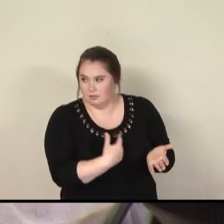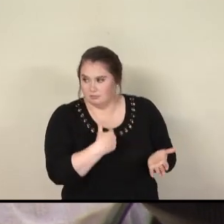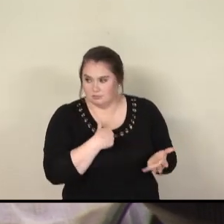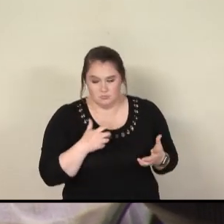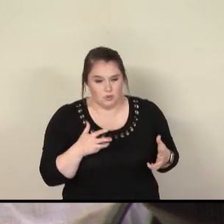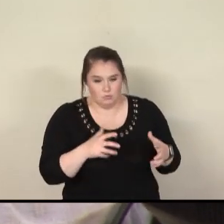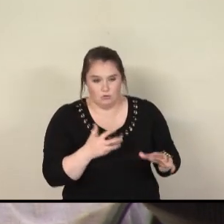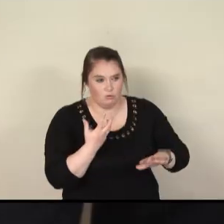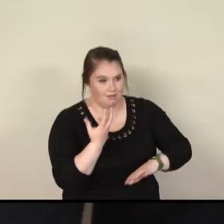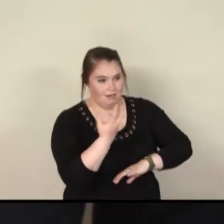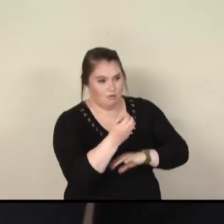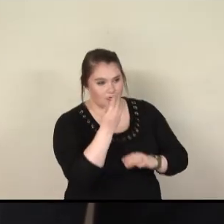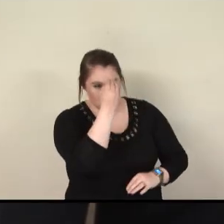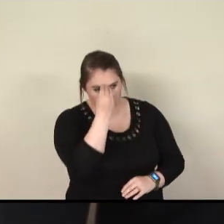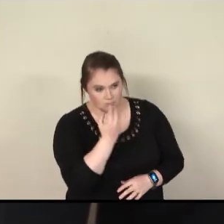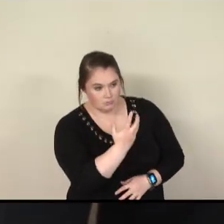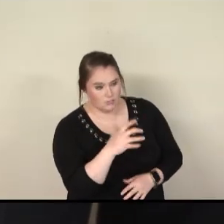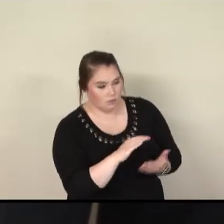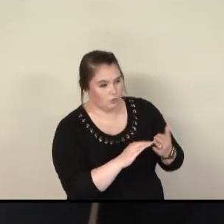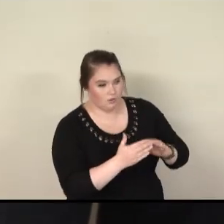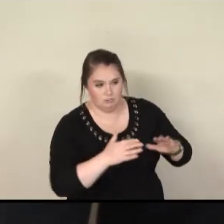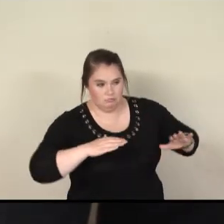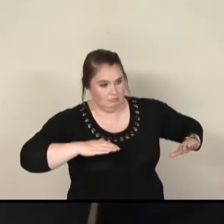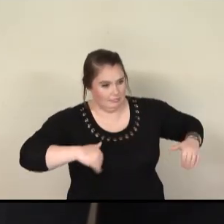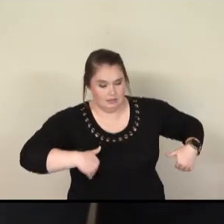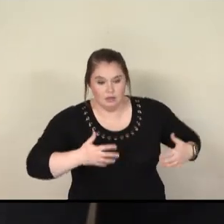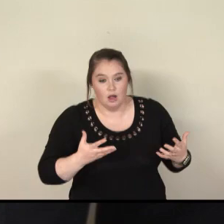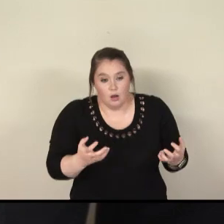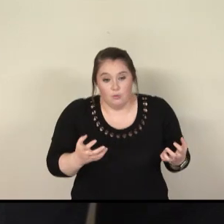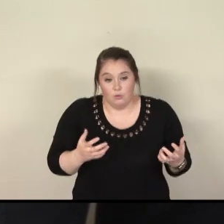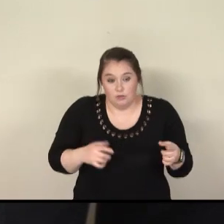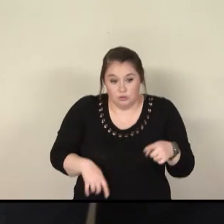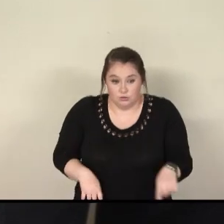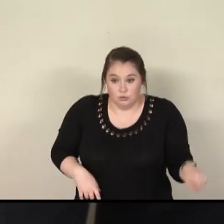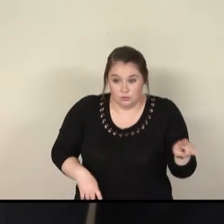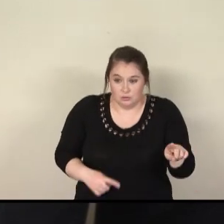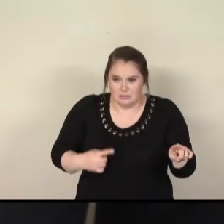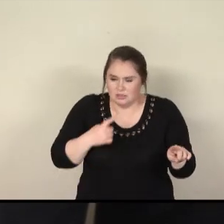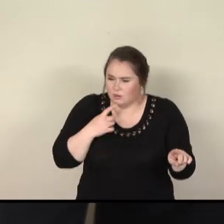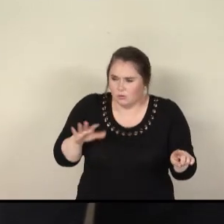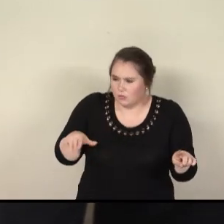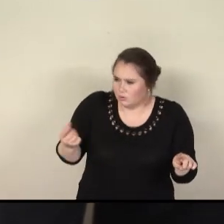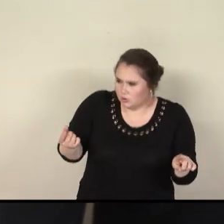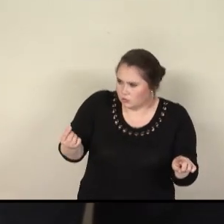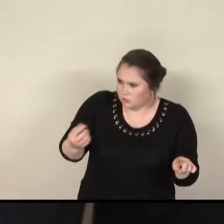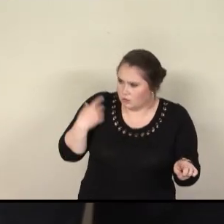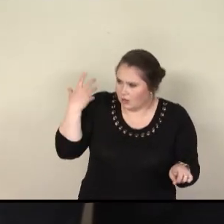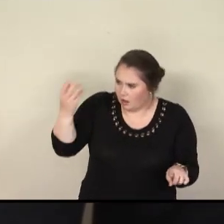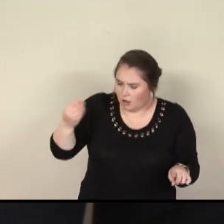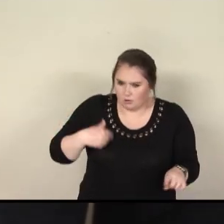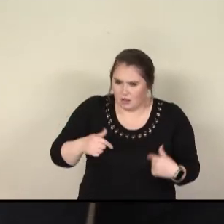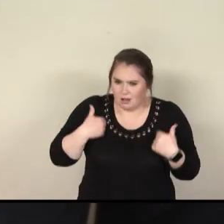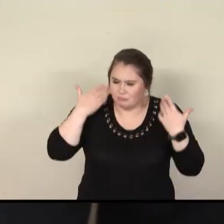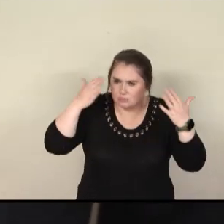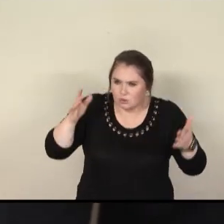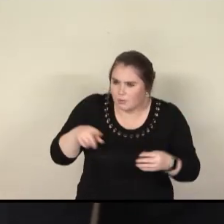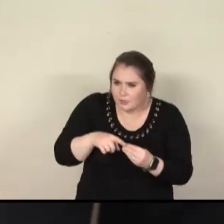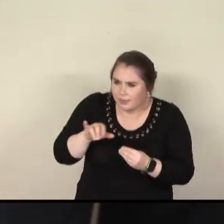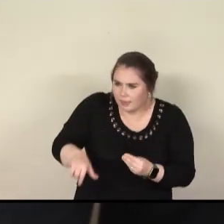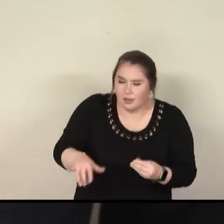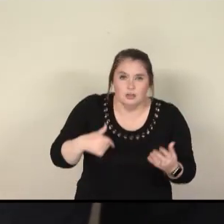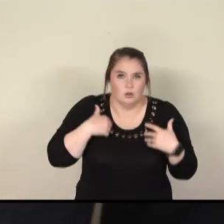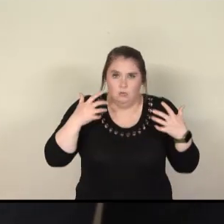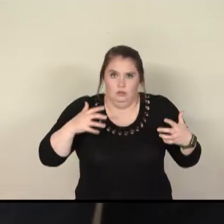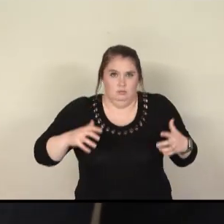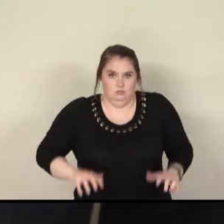into the community with it until the board is aware of it, because the last thing I want is for you guys to say to me, hey, Gloria, what are you doing out there? We don't know anything about this. And